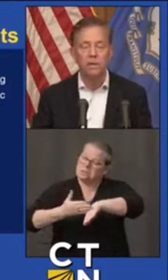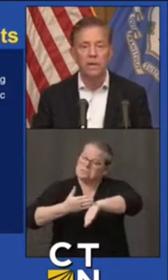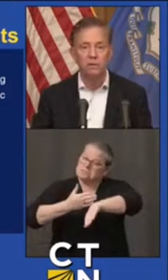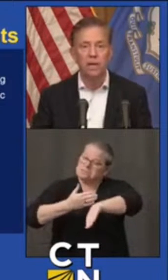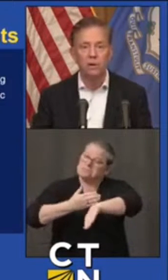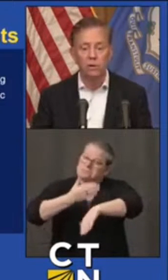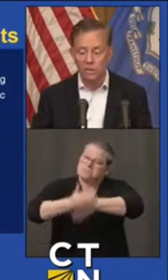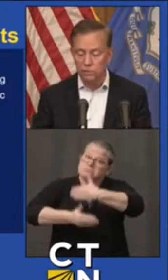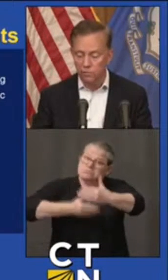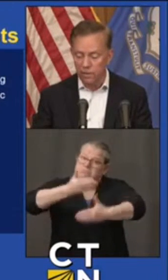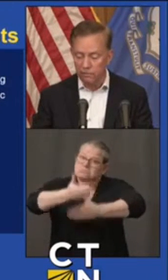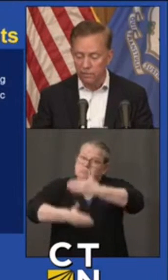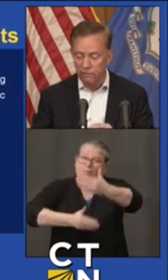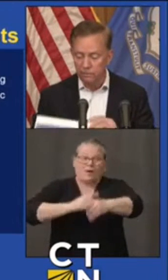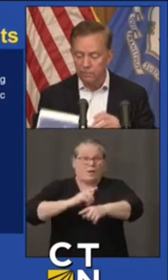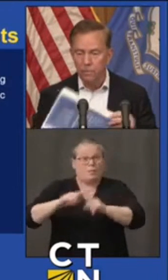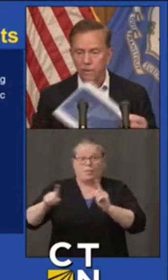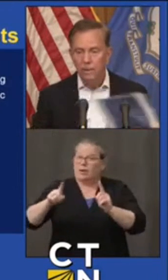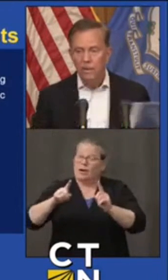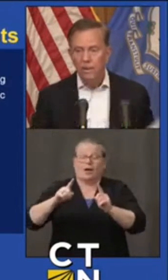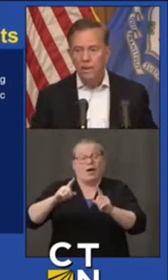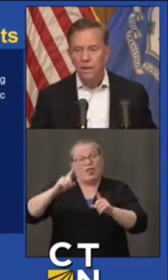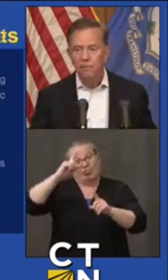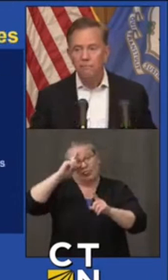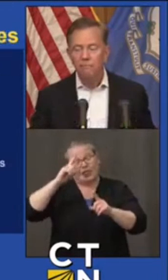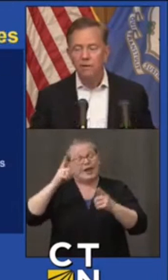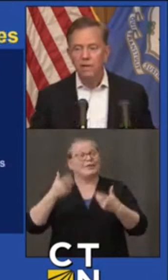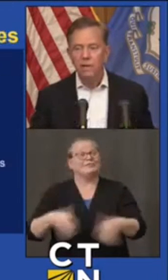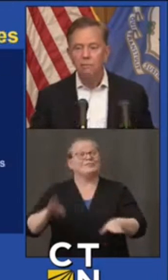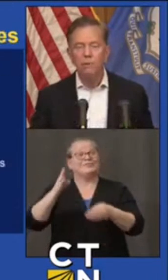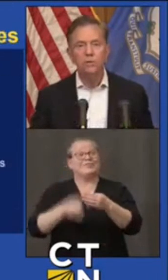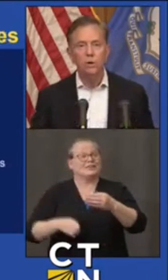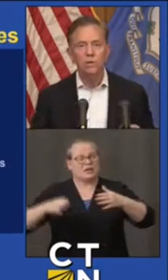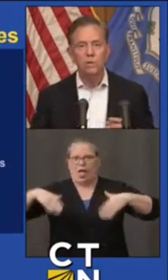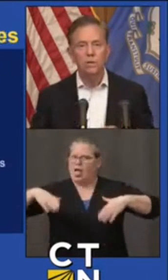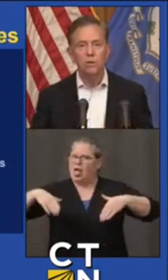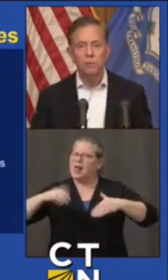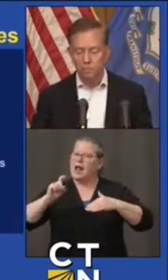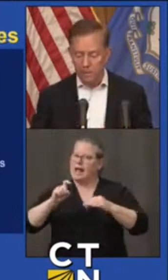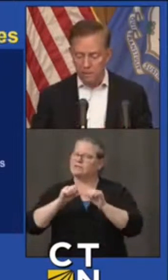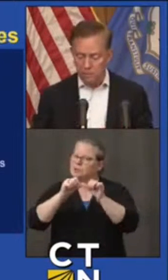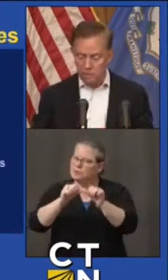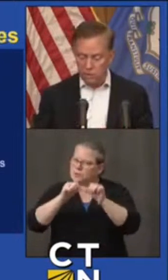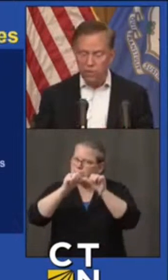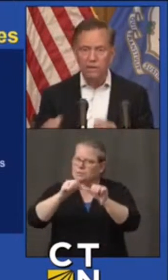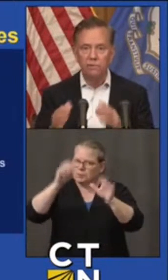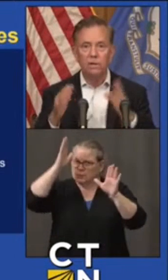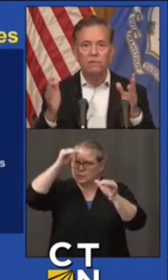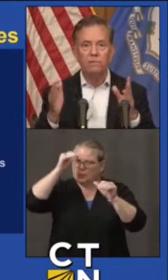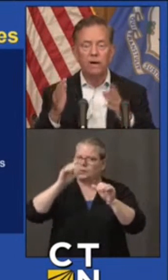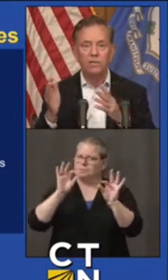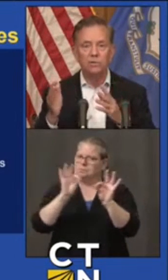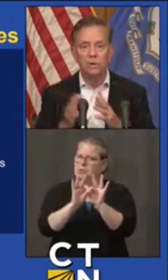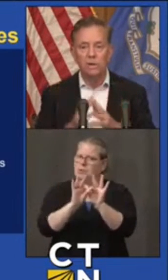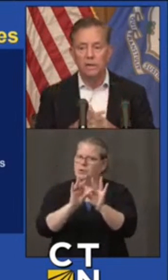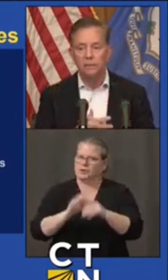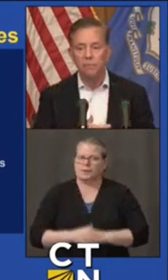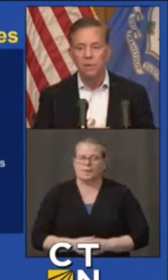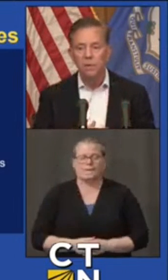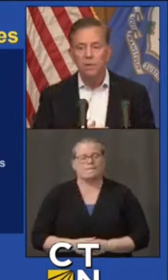you can't count on this forever. And finally, we talked a little bit about the travel